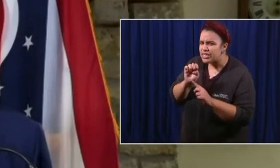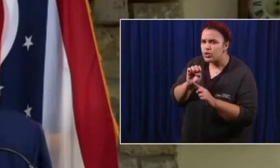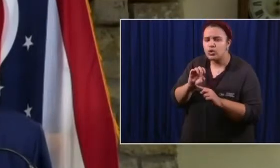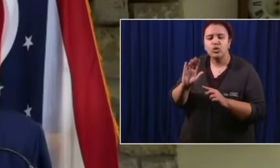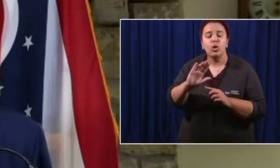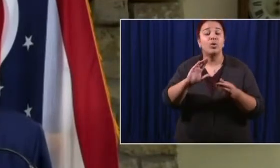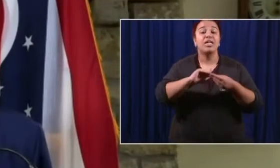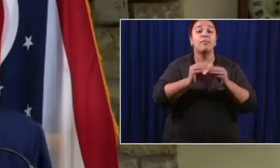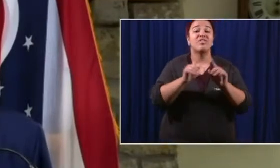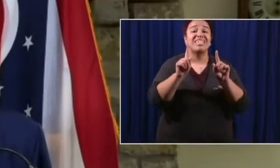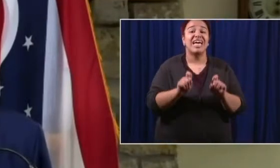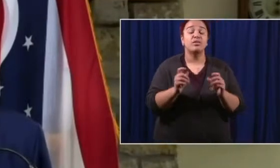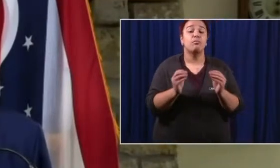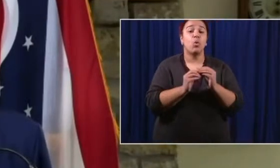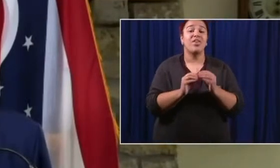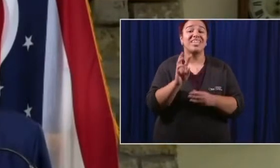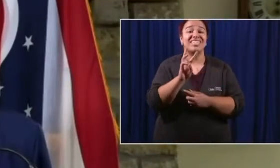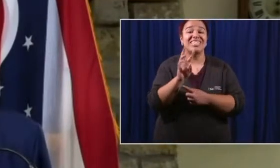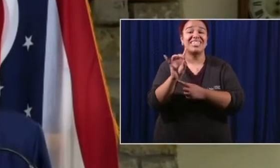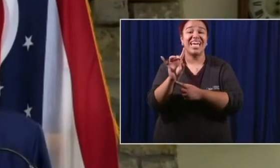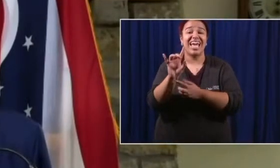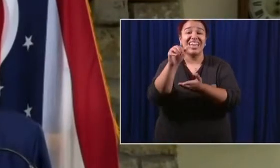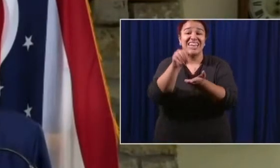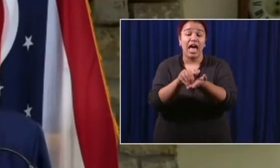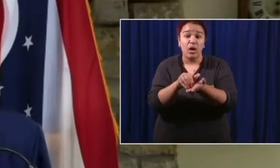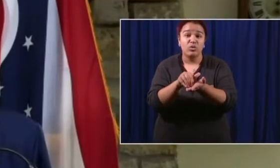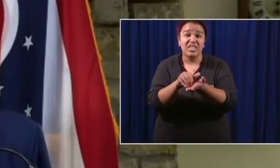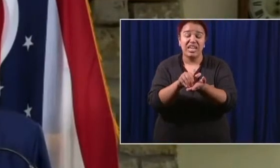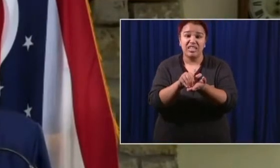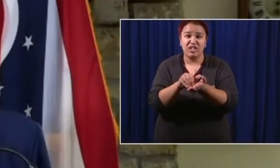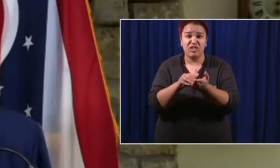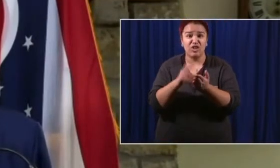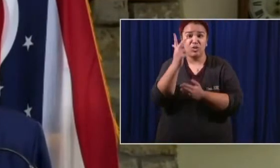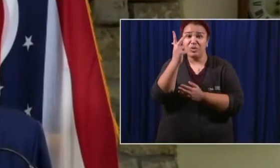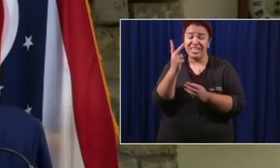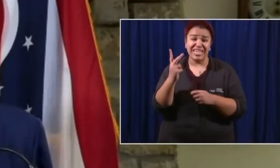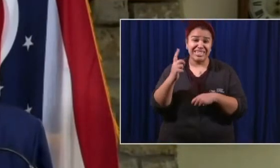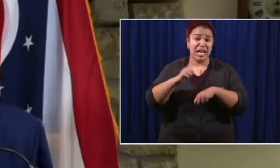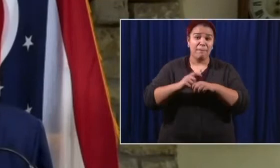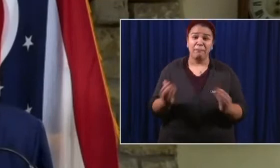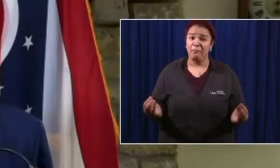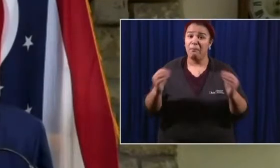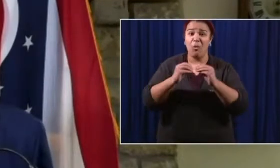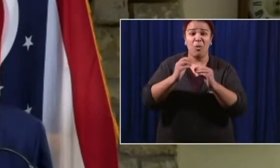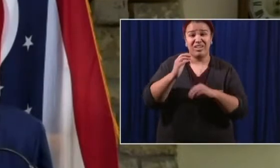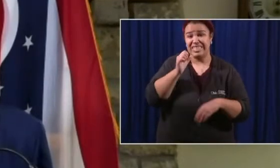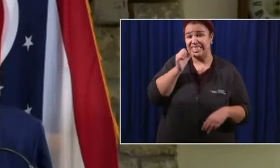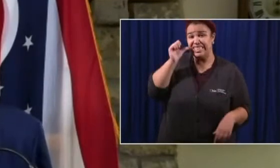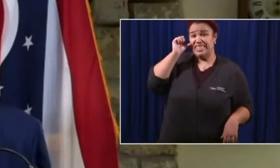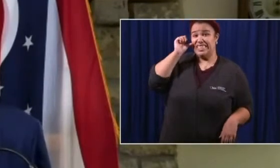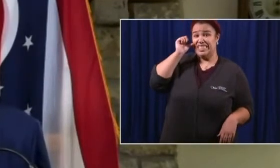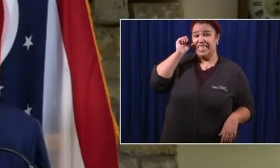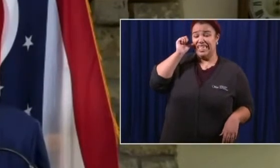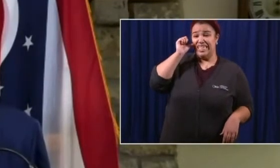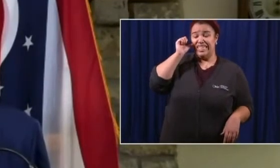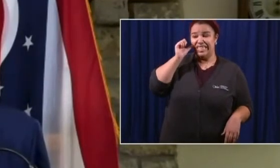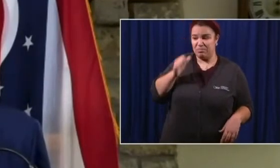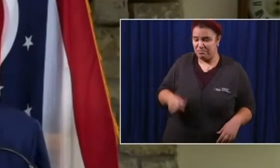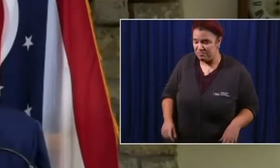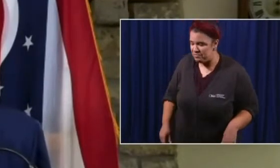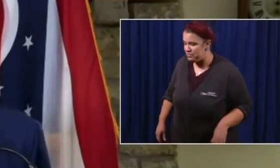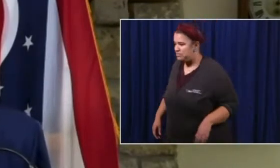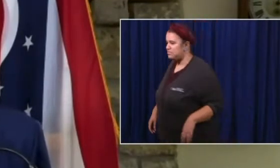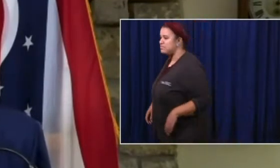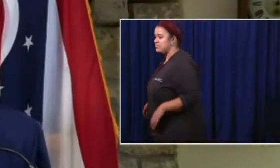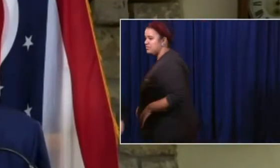than 68,000 more than yesterday. That's like 3 times. Yeah. Yeah, I don't know. We will check on that and see